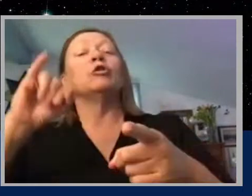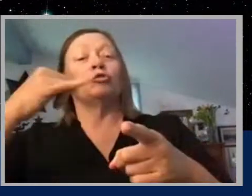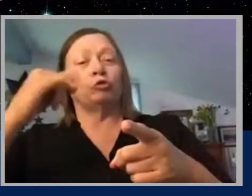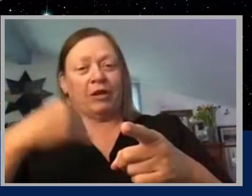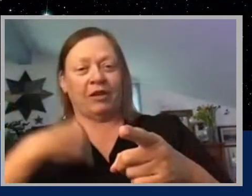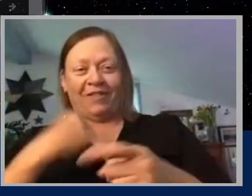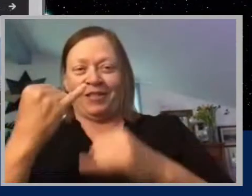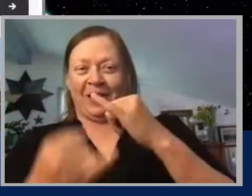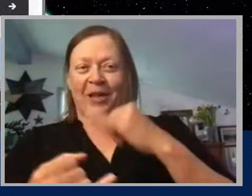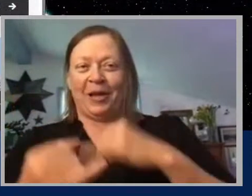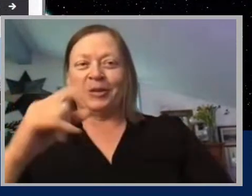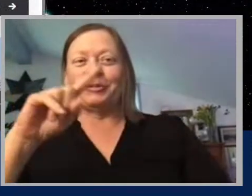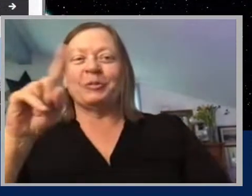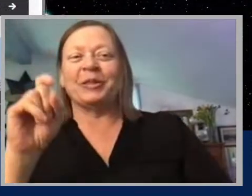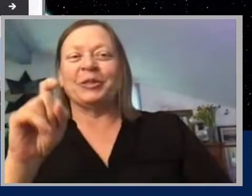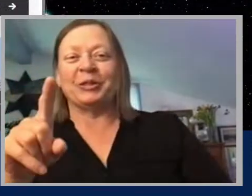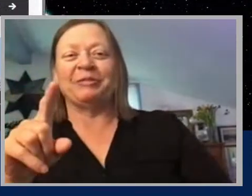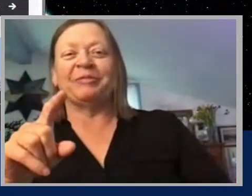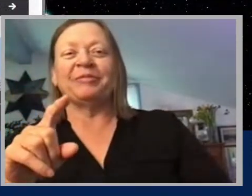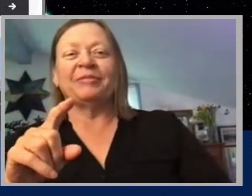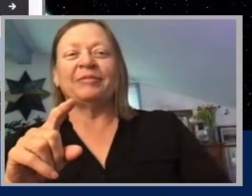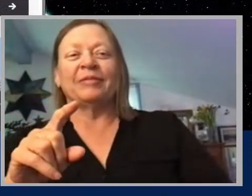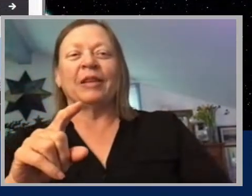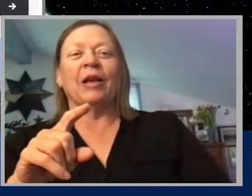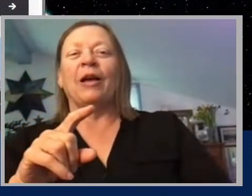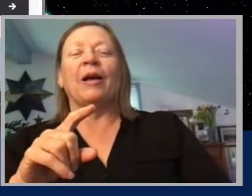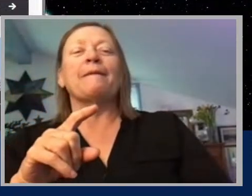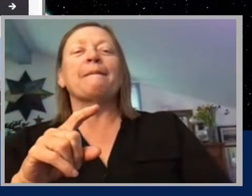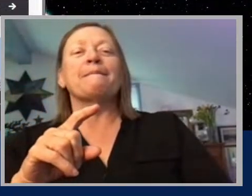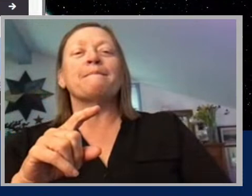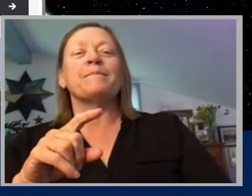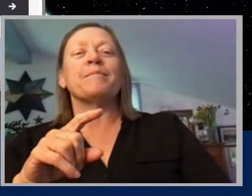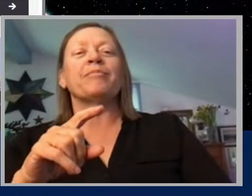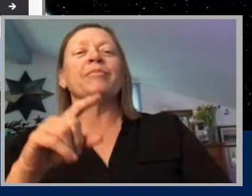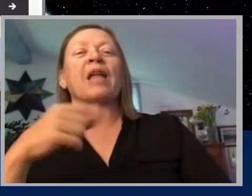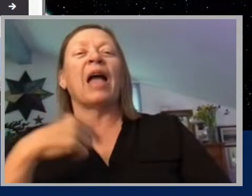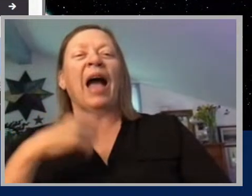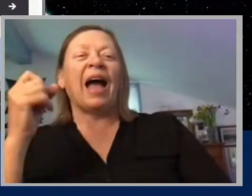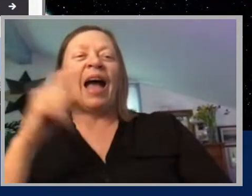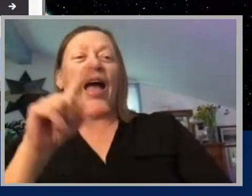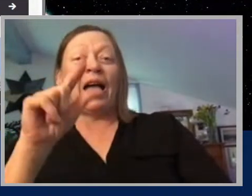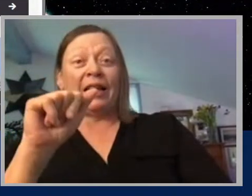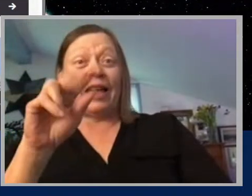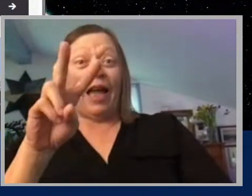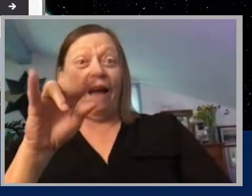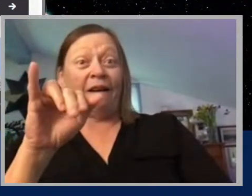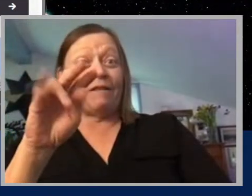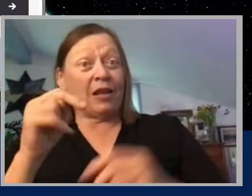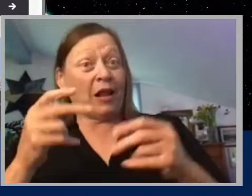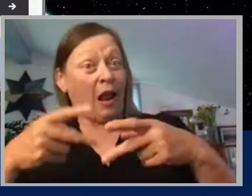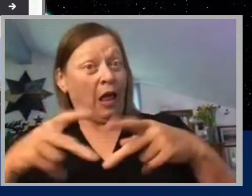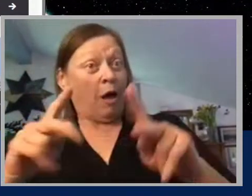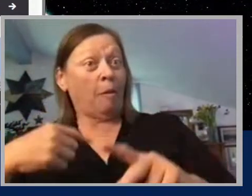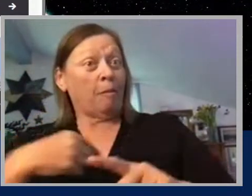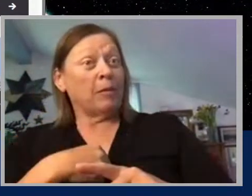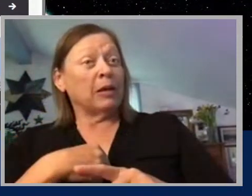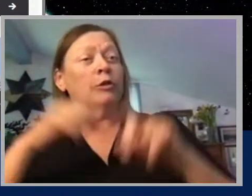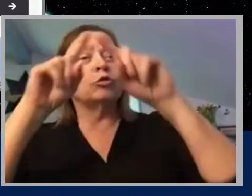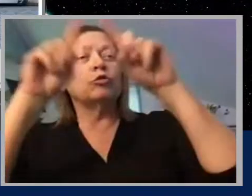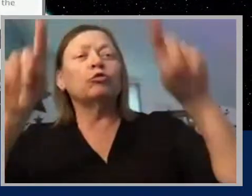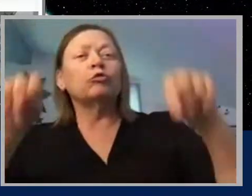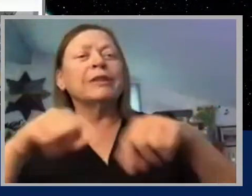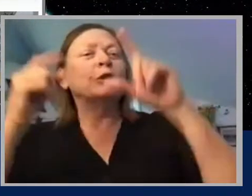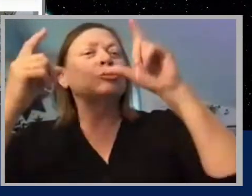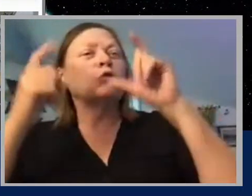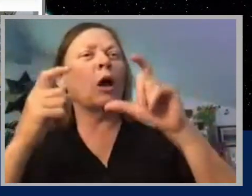real quick. Wait, no, that's about the recovery fleet. Anyways, I had to ask Gavin if we could use screenshots because I didn't have any photos of the ships, the